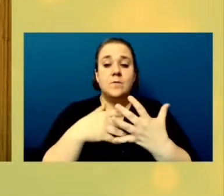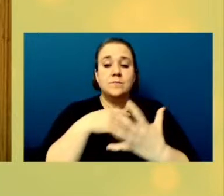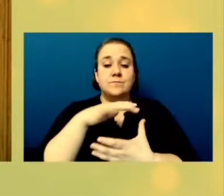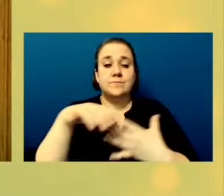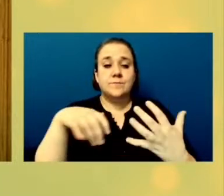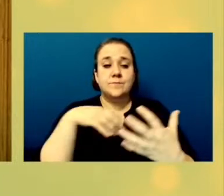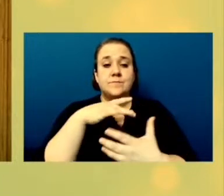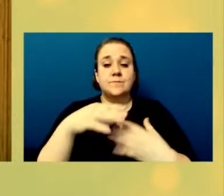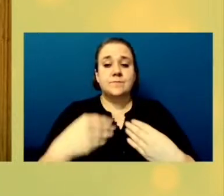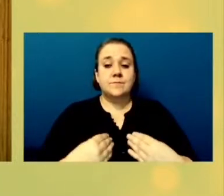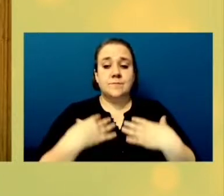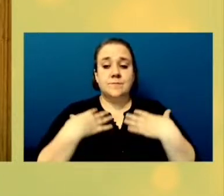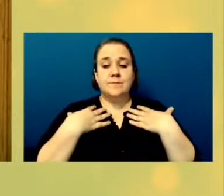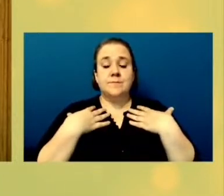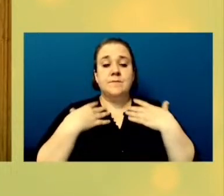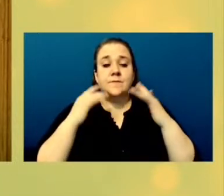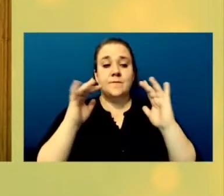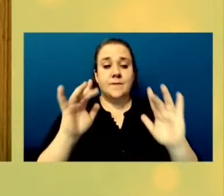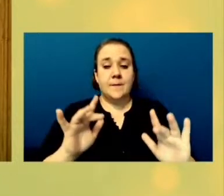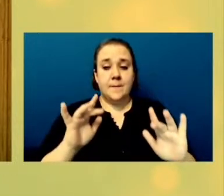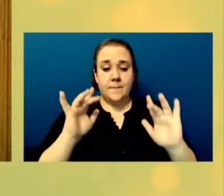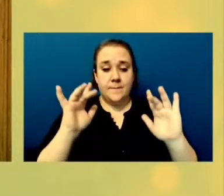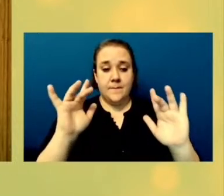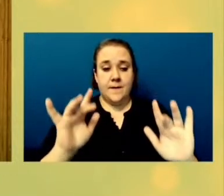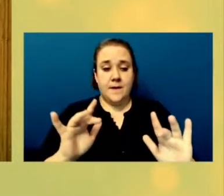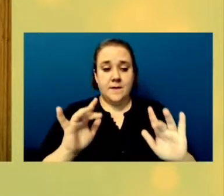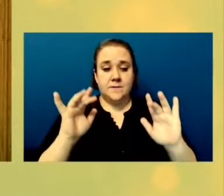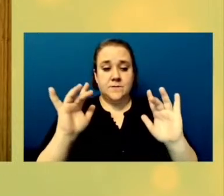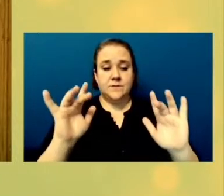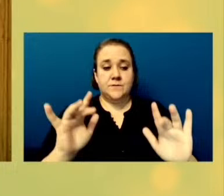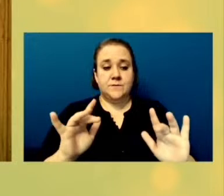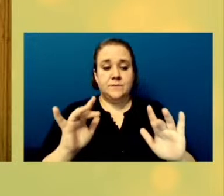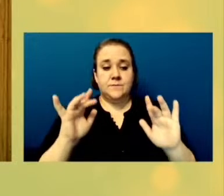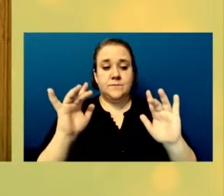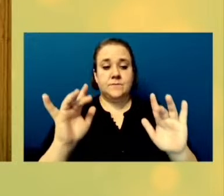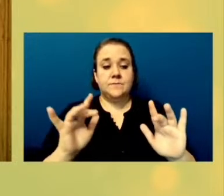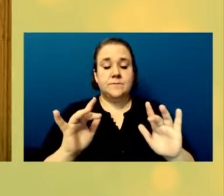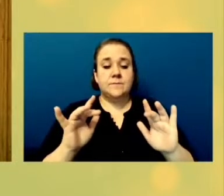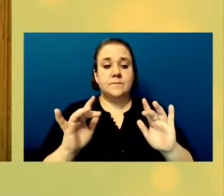wind, rise in the sea,